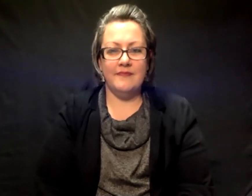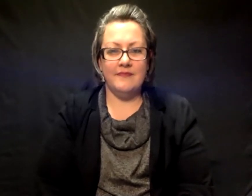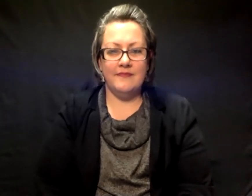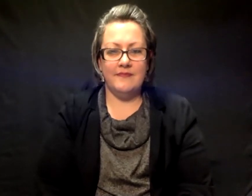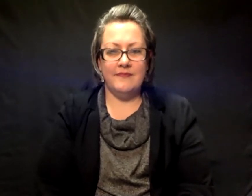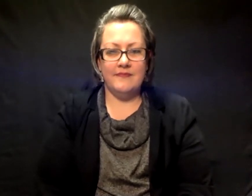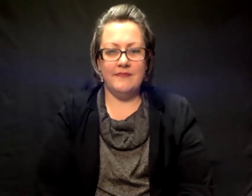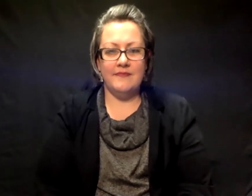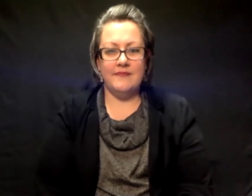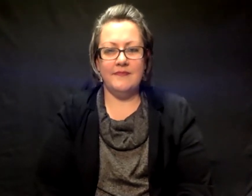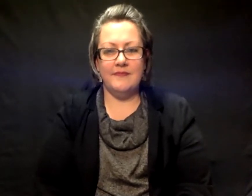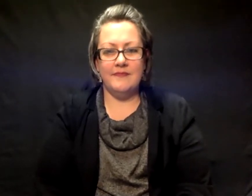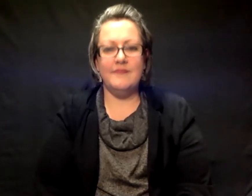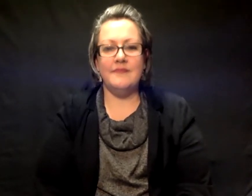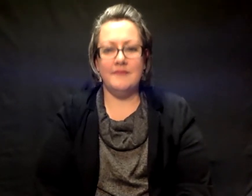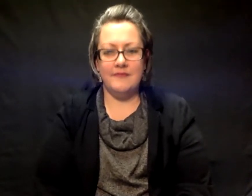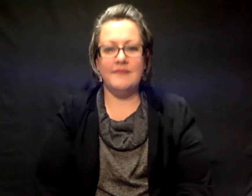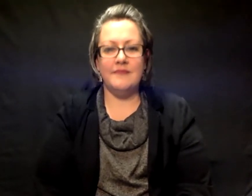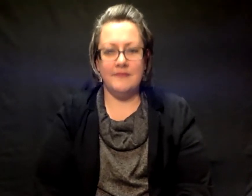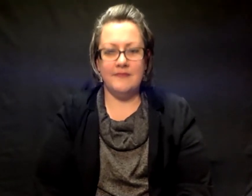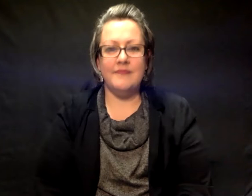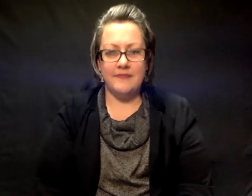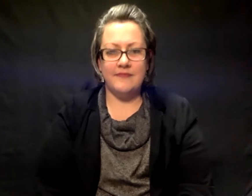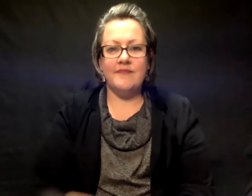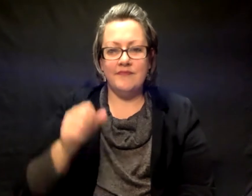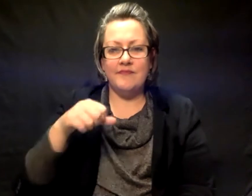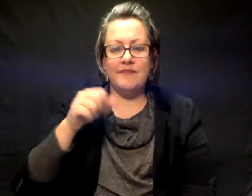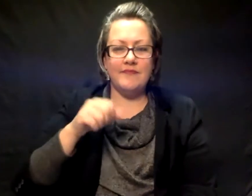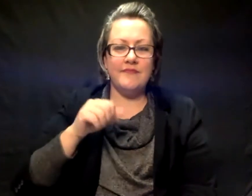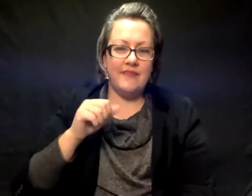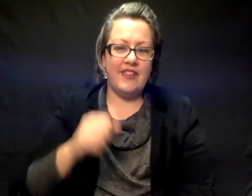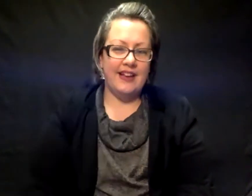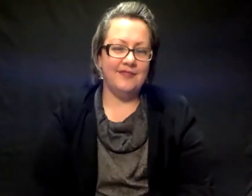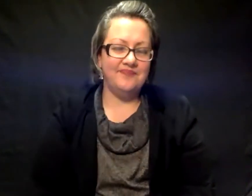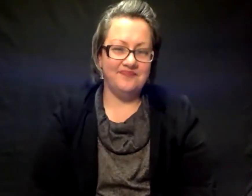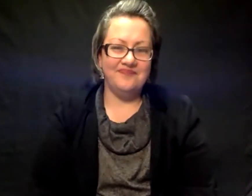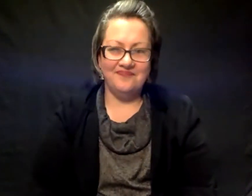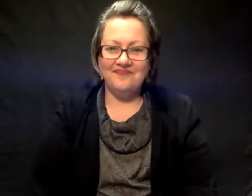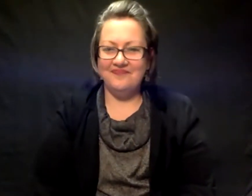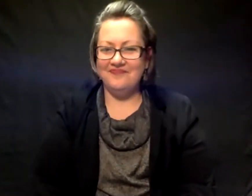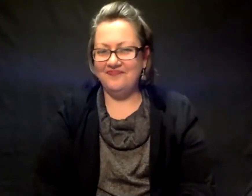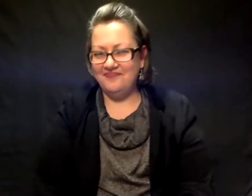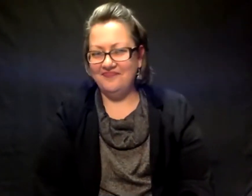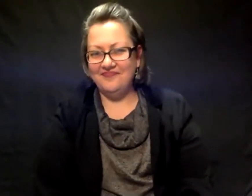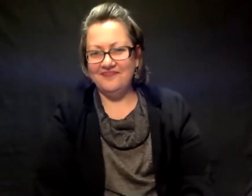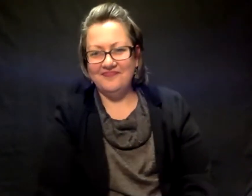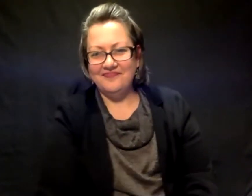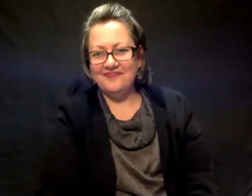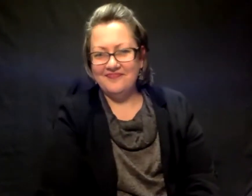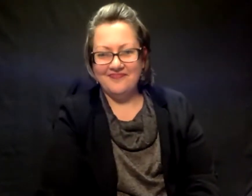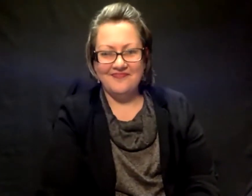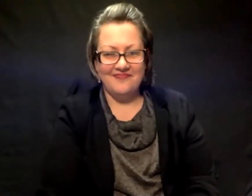used in Arkansas. I guess I just need to get them to come out and set it up here in Louisiana. Yes, yes.